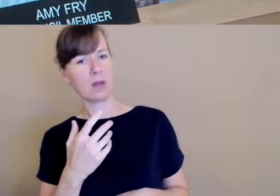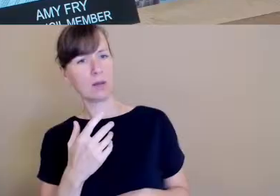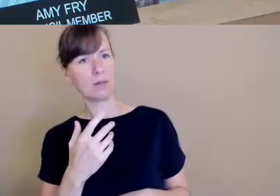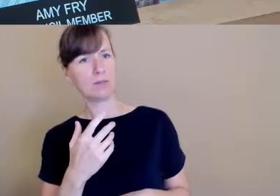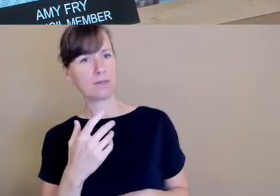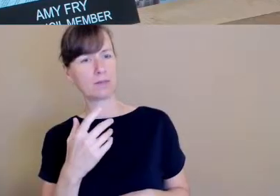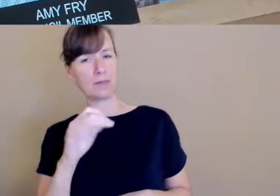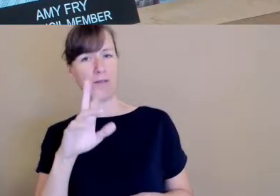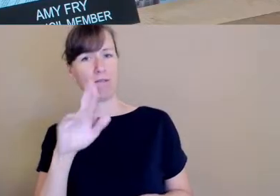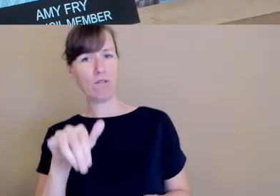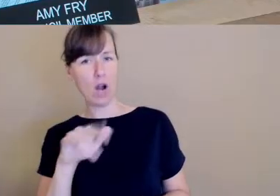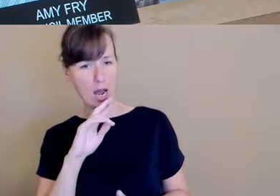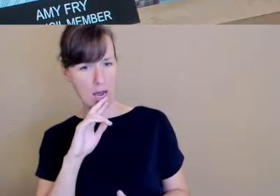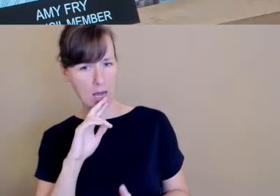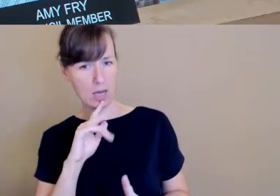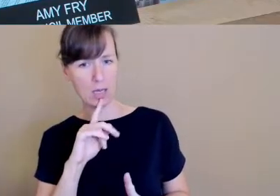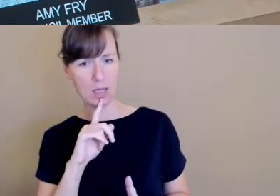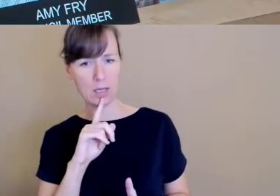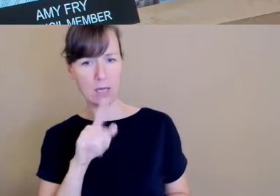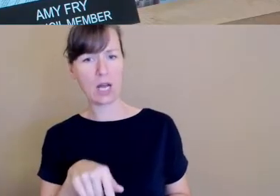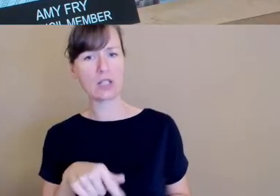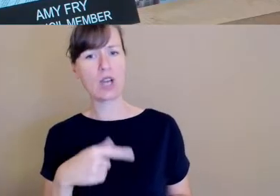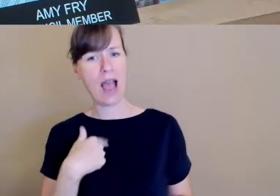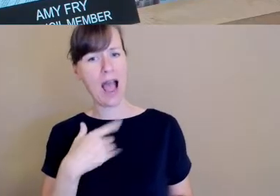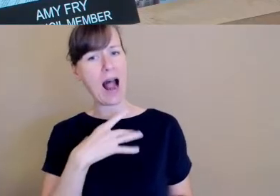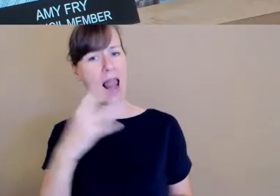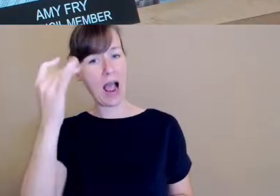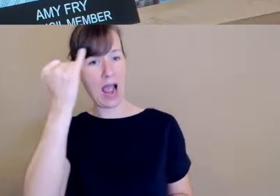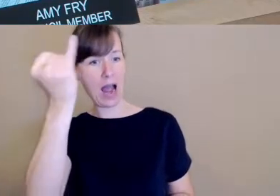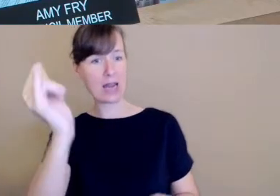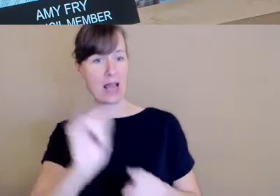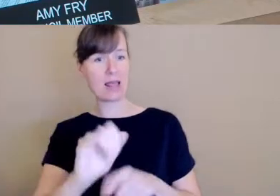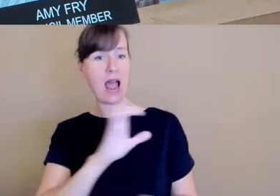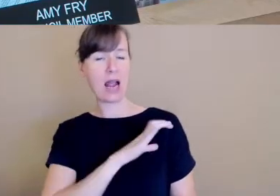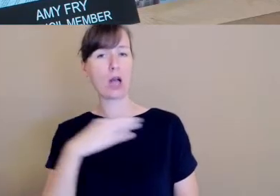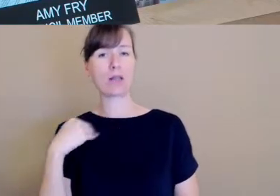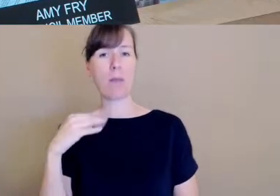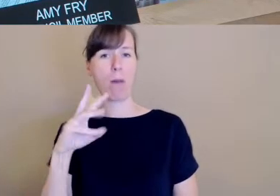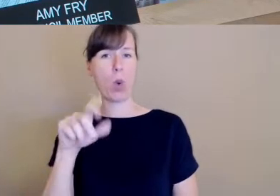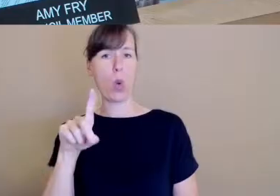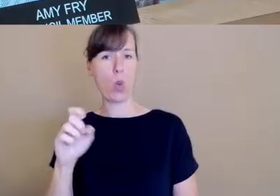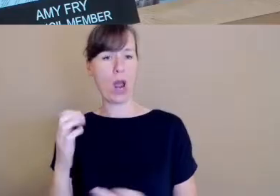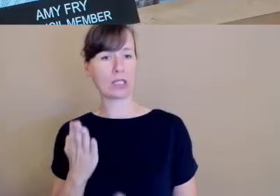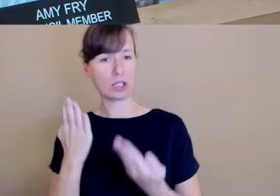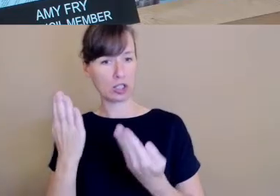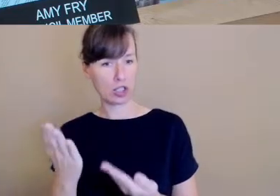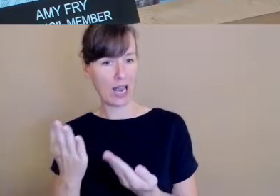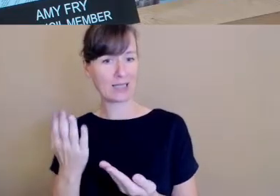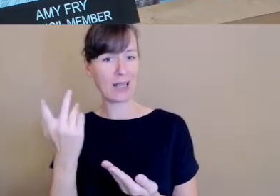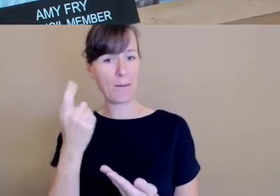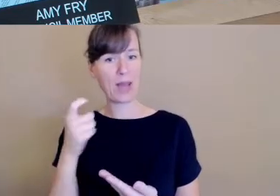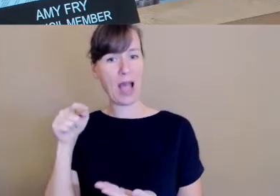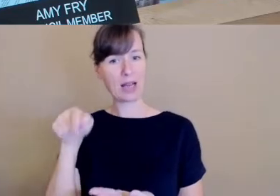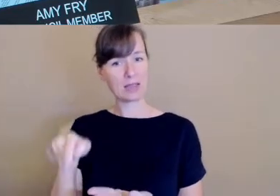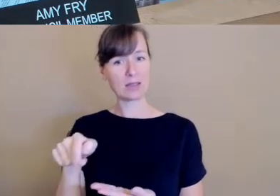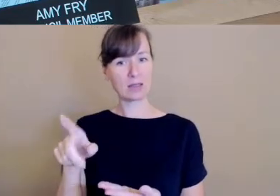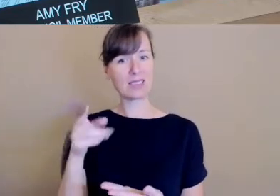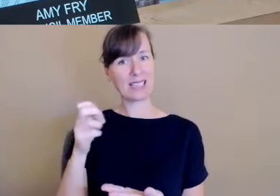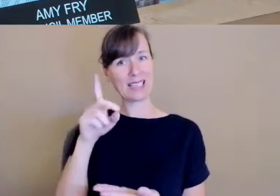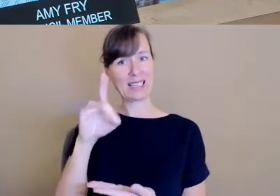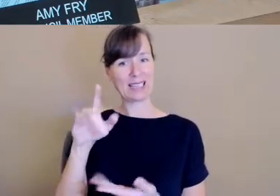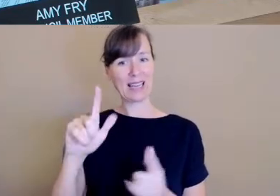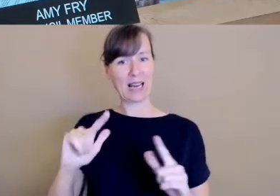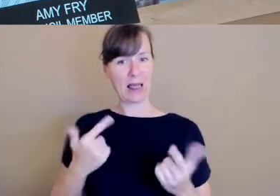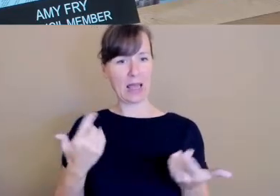our first Black, like a first, which is, something that is as a trailblazer.